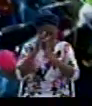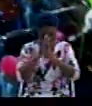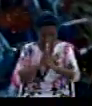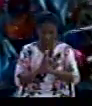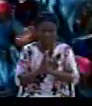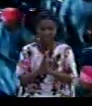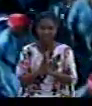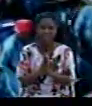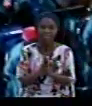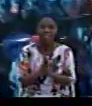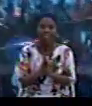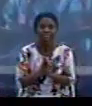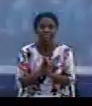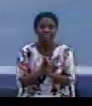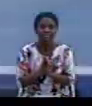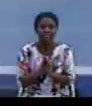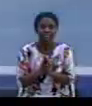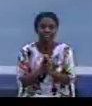Amen.